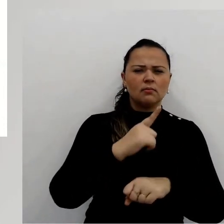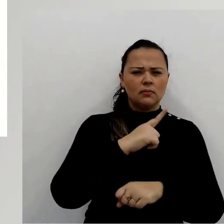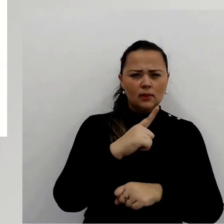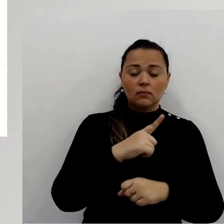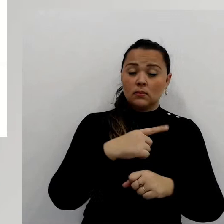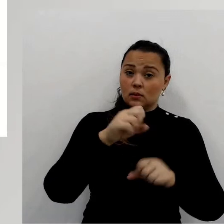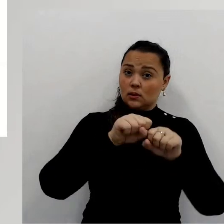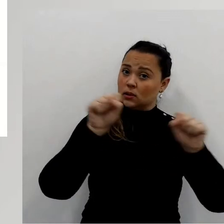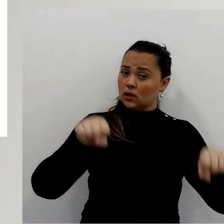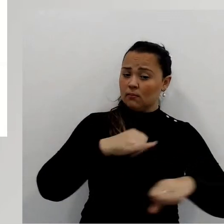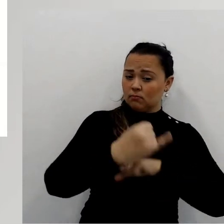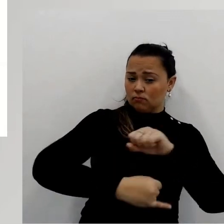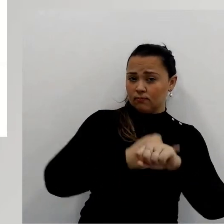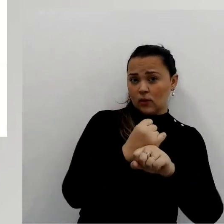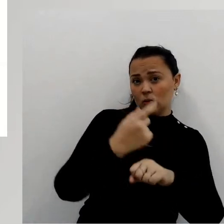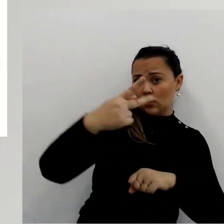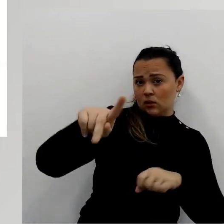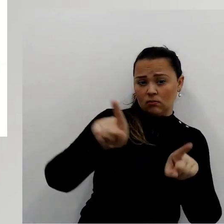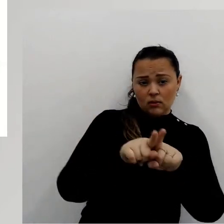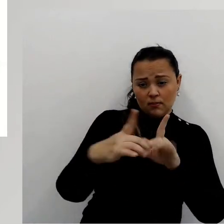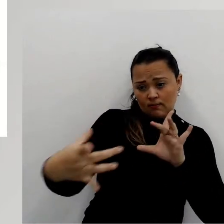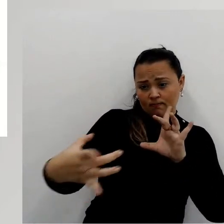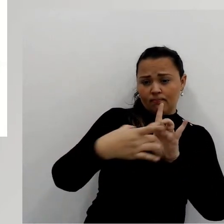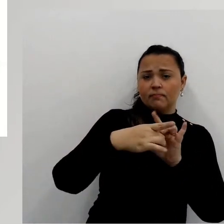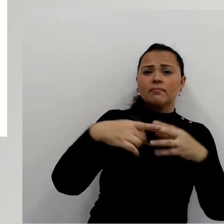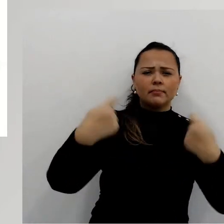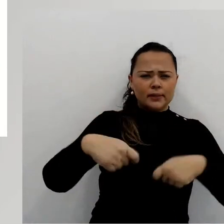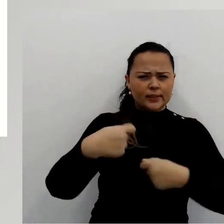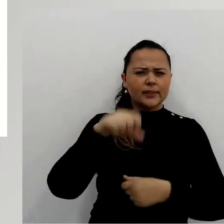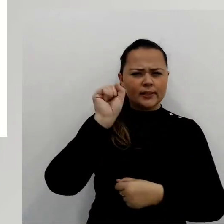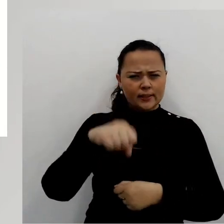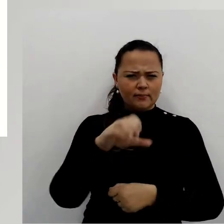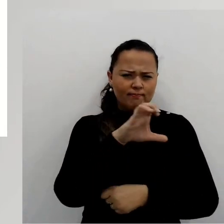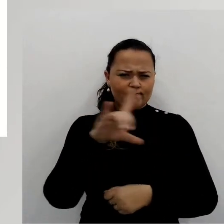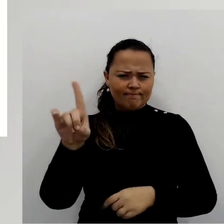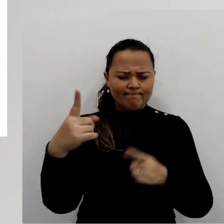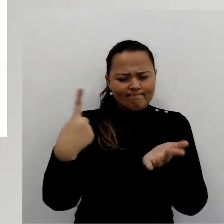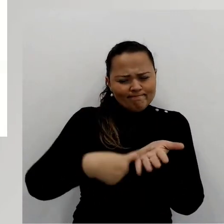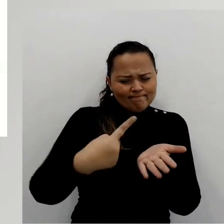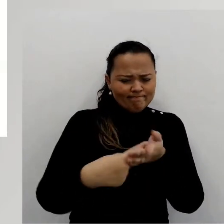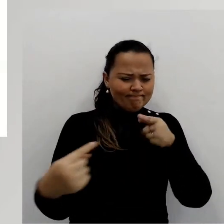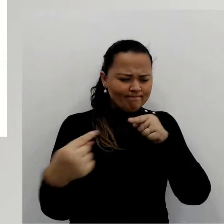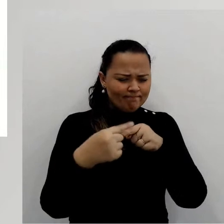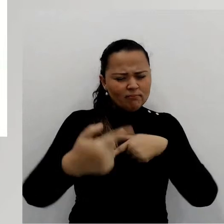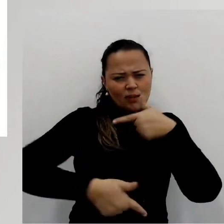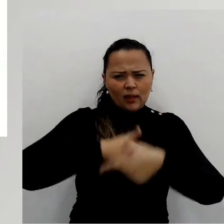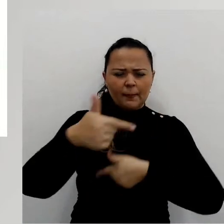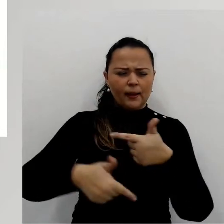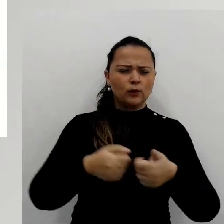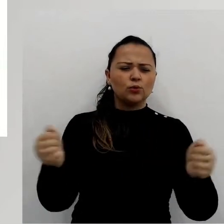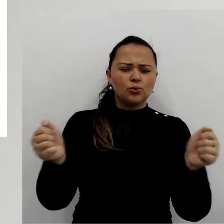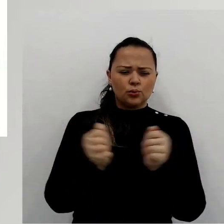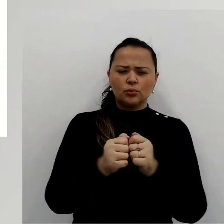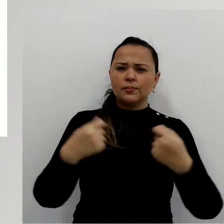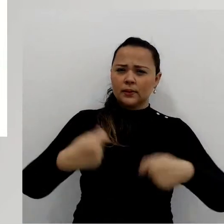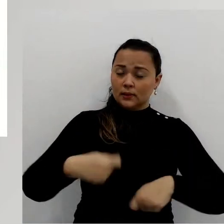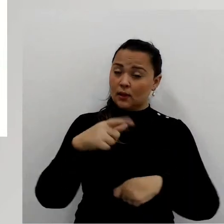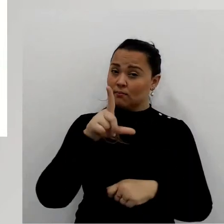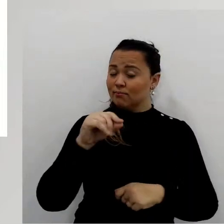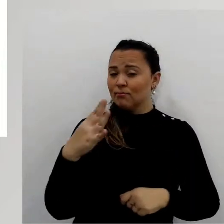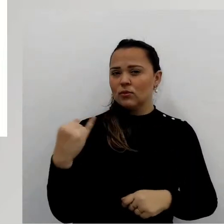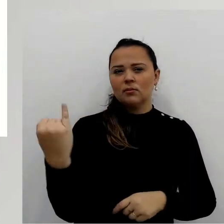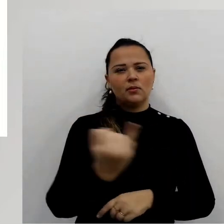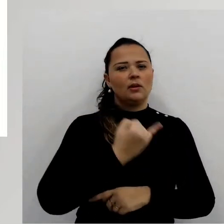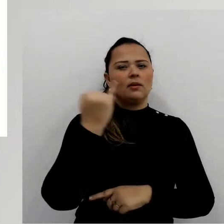need to start to coordinate. They need to start to work together. That's very important. And that's what's going to happen as you move